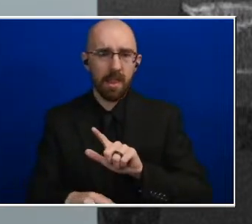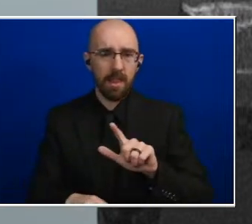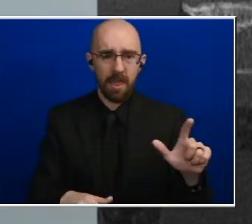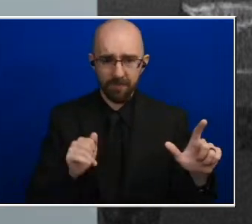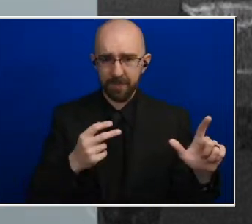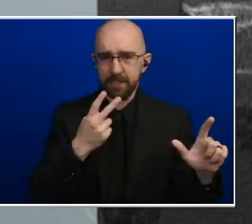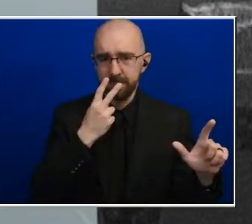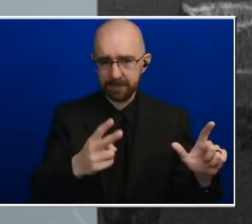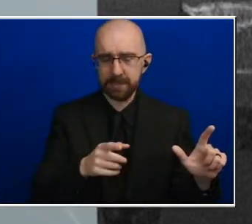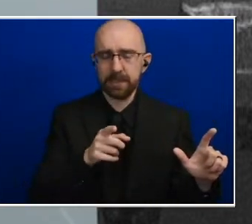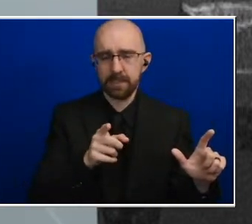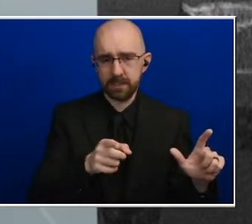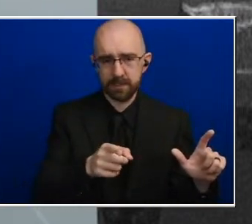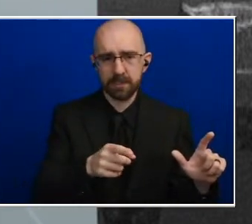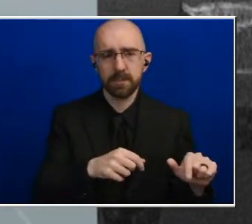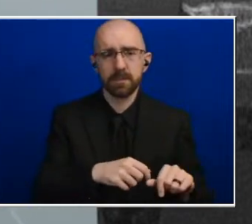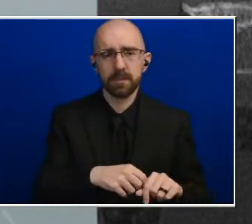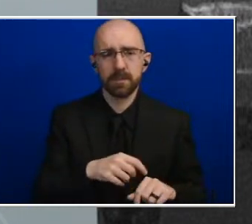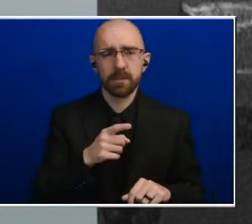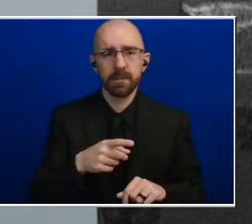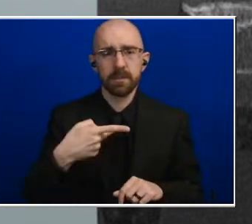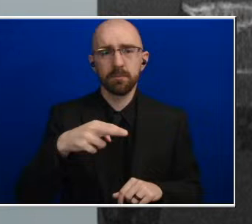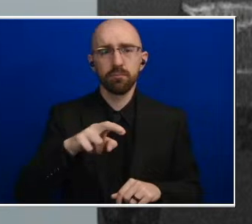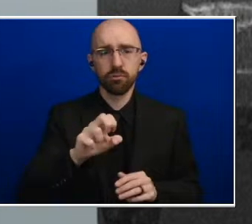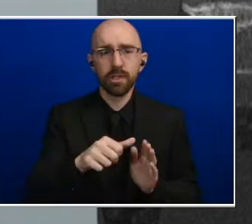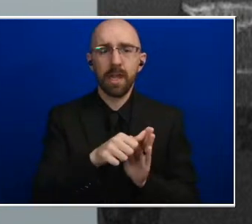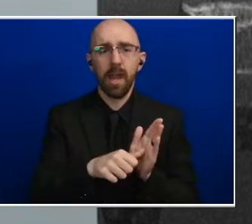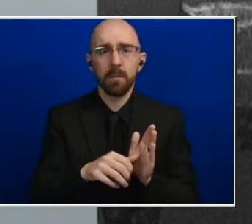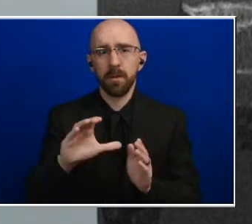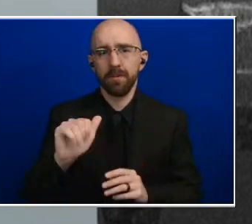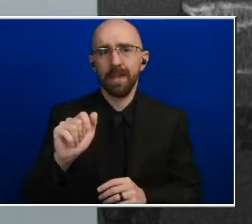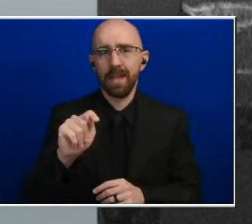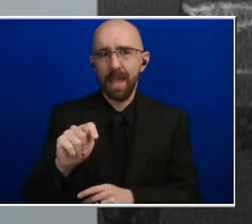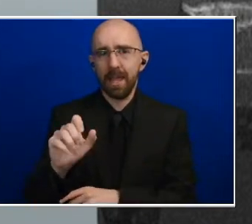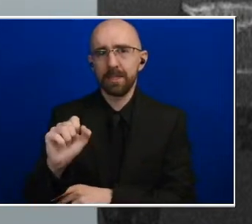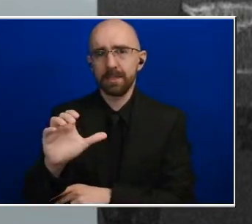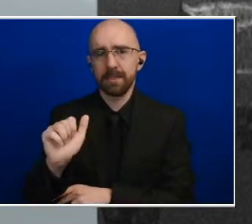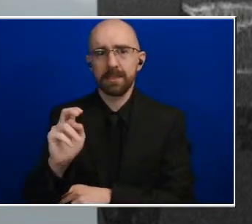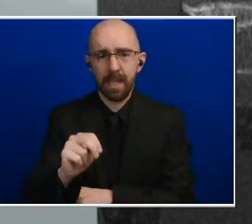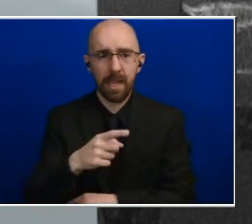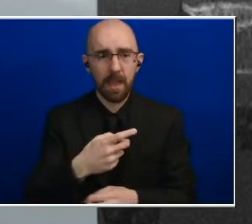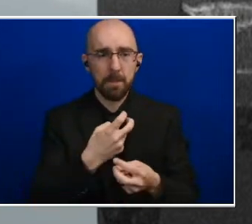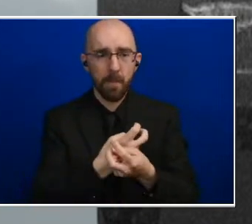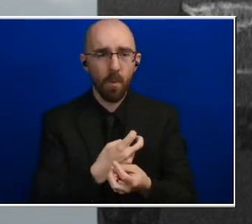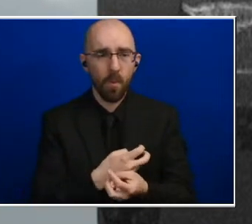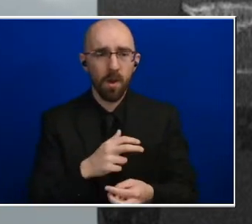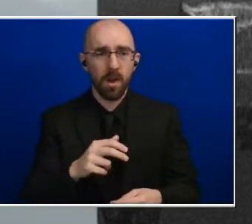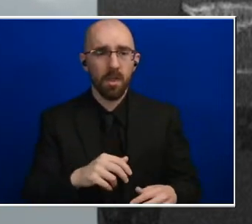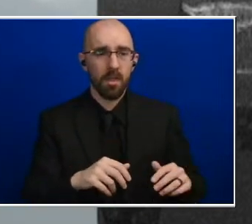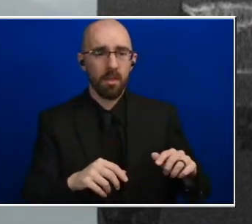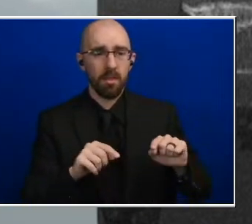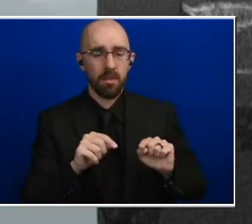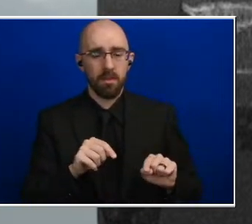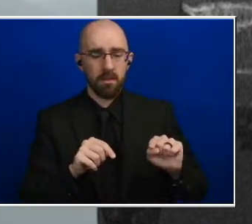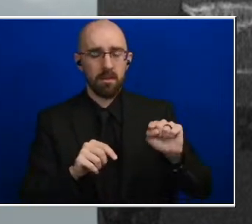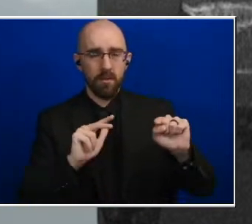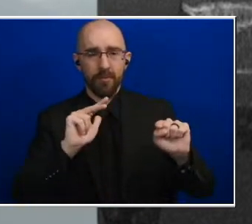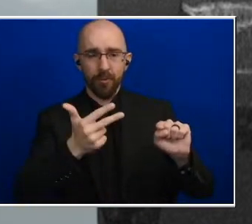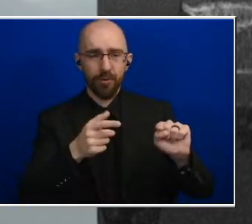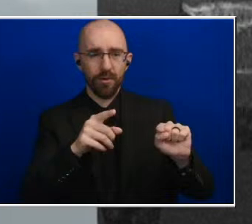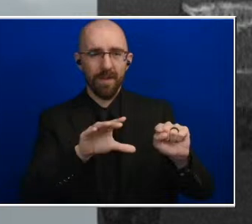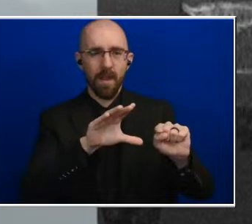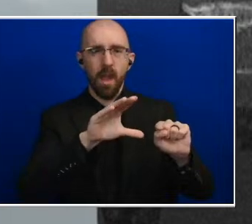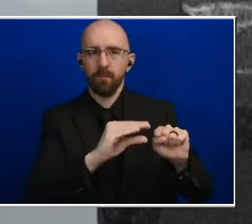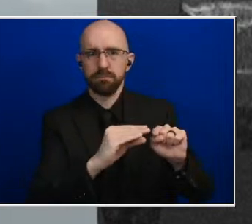there's that's his preoperative CAT scan. And one of those bones there, the third one from the bottom, is kind of flattened like a pancake. You can see it on